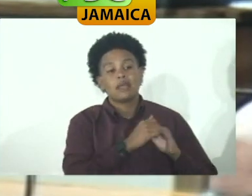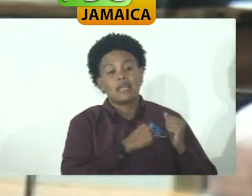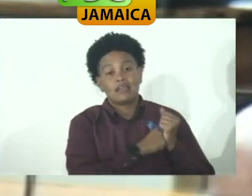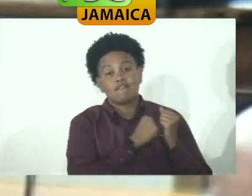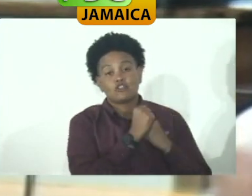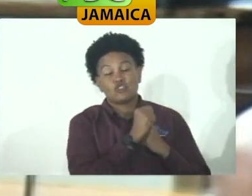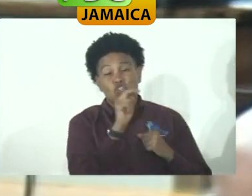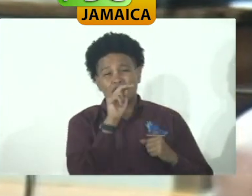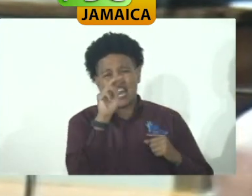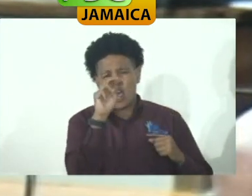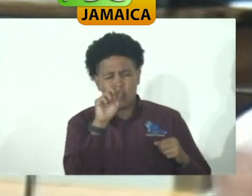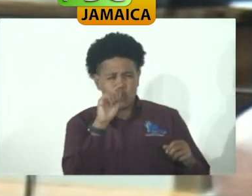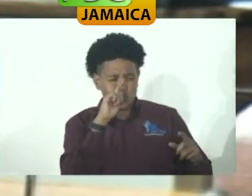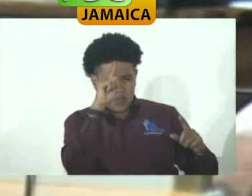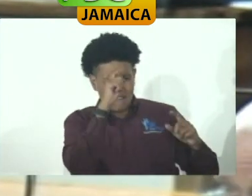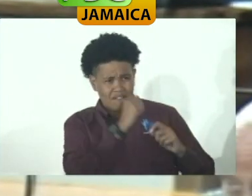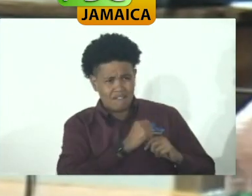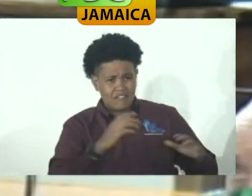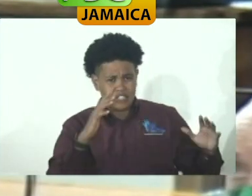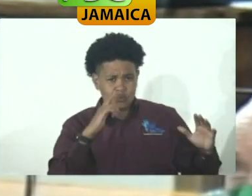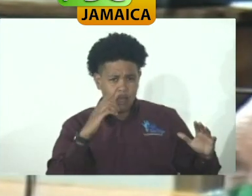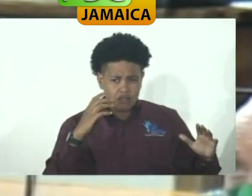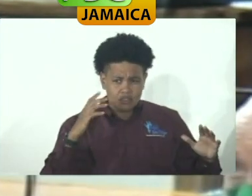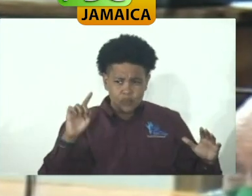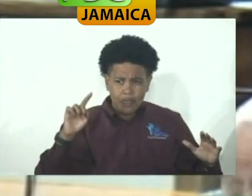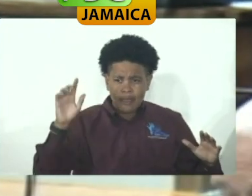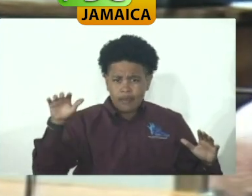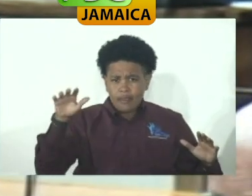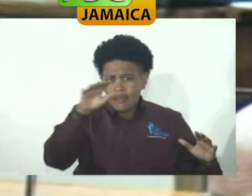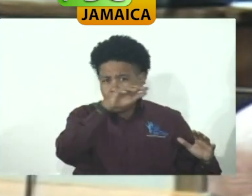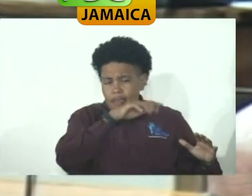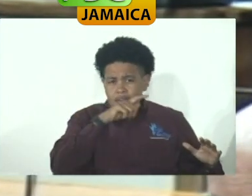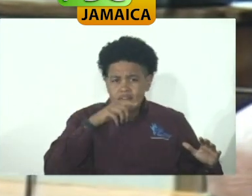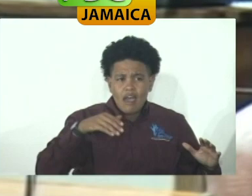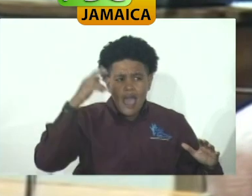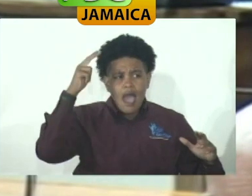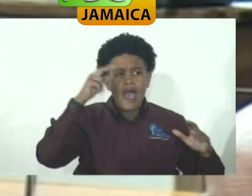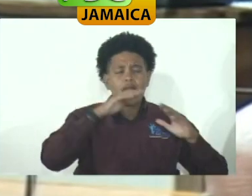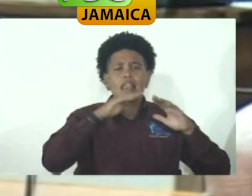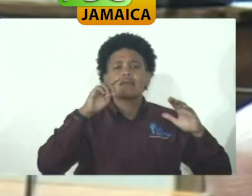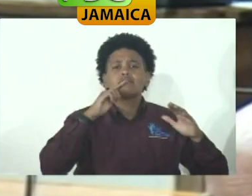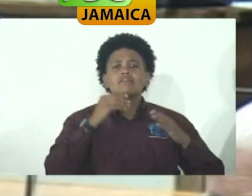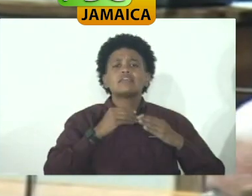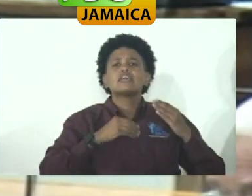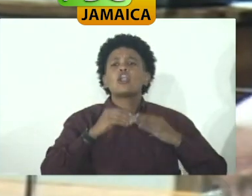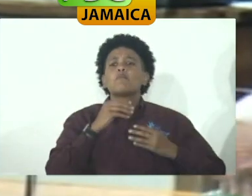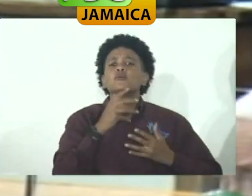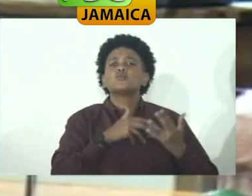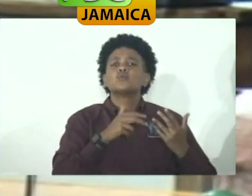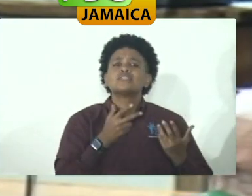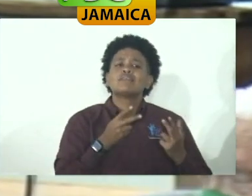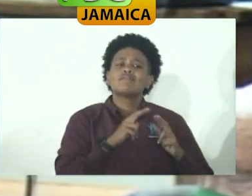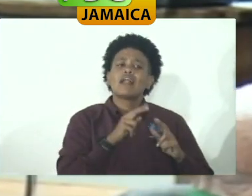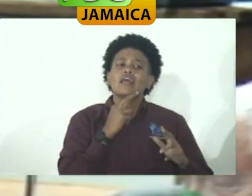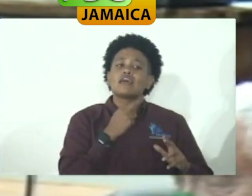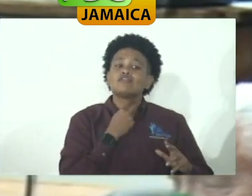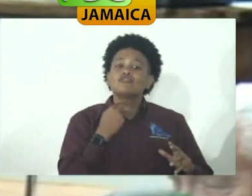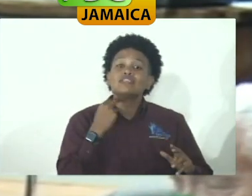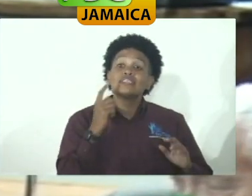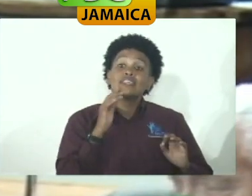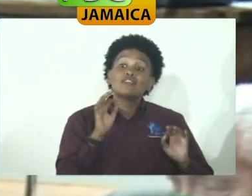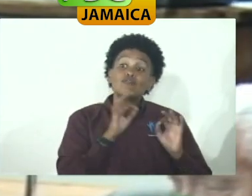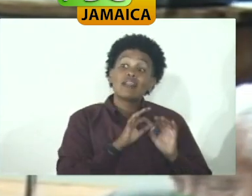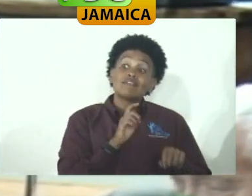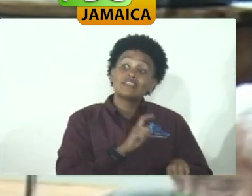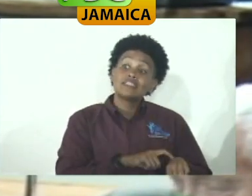networks, to visualize hotspots of high levels of economic and social value at risk in relevant times.